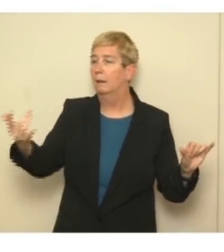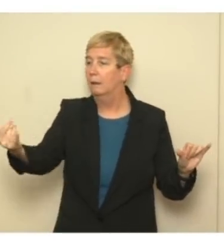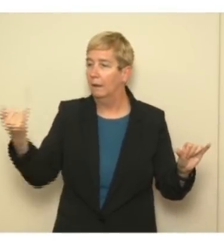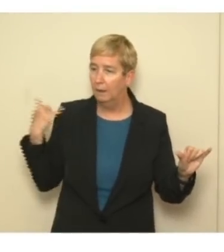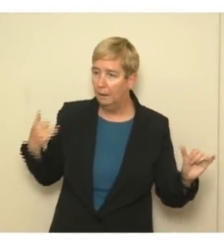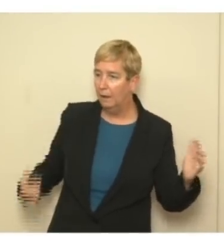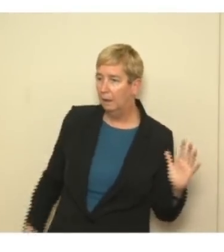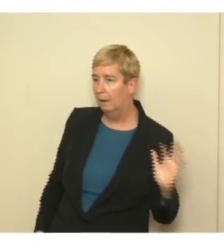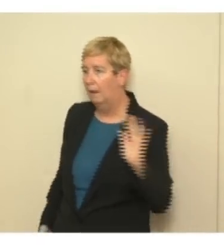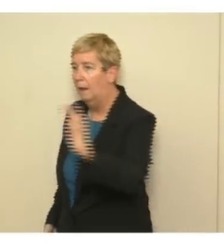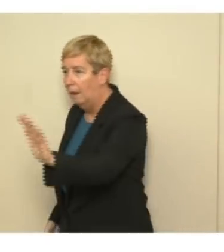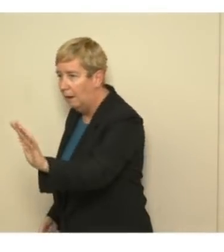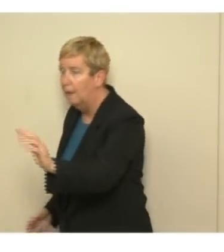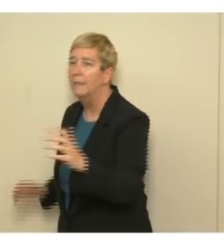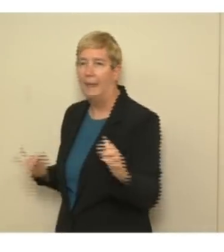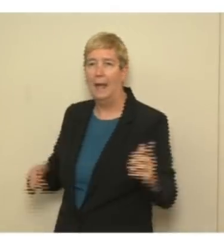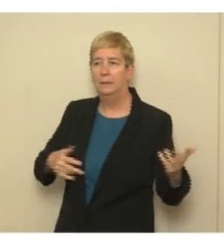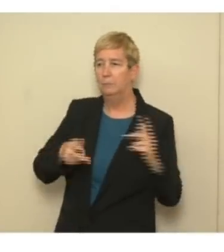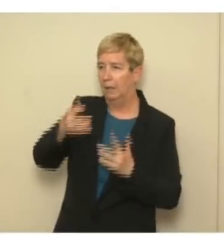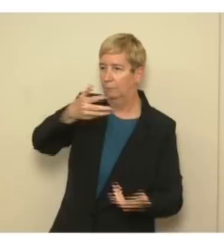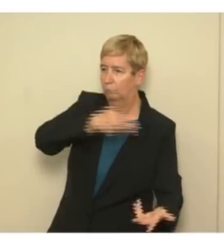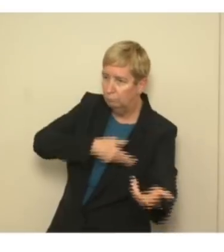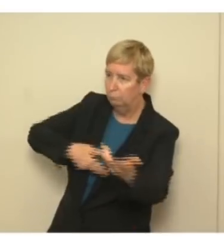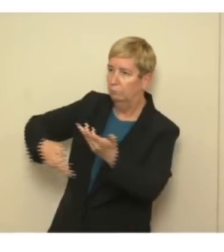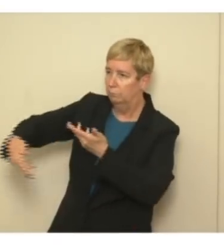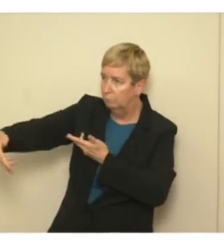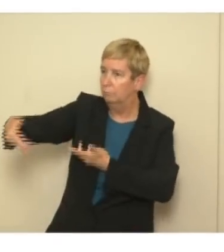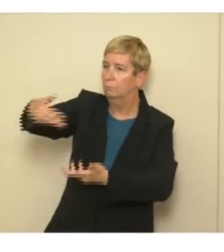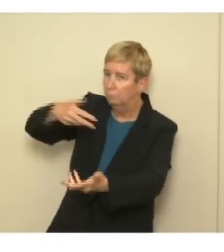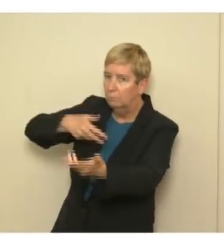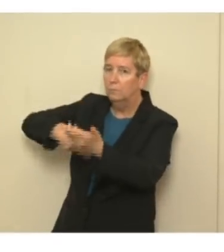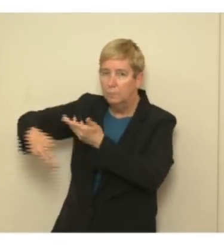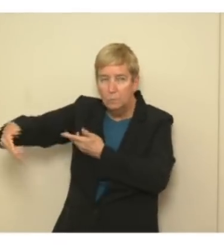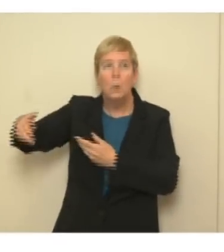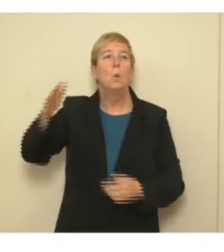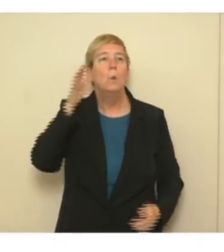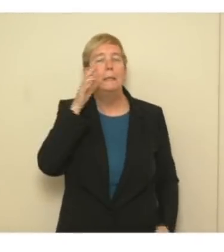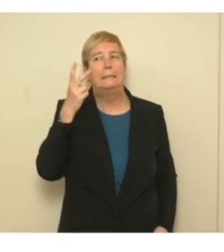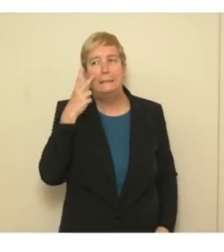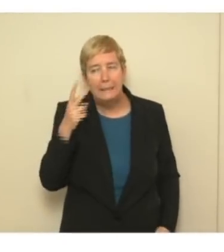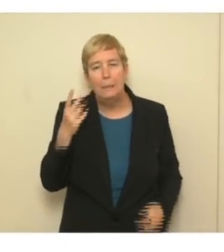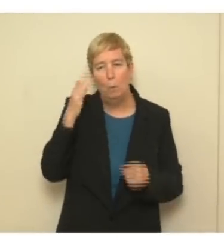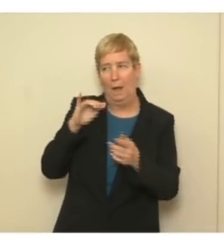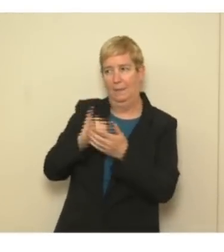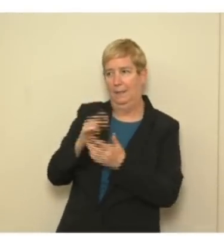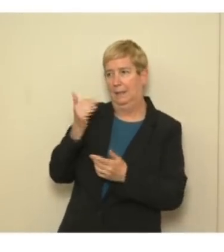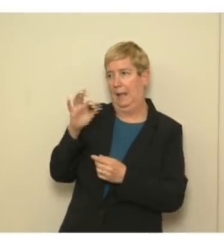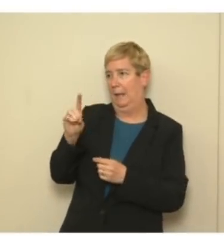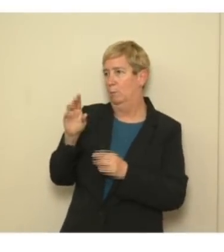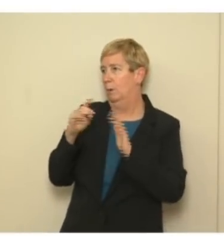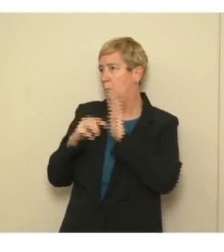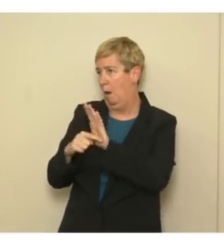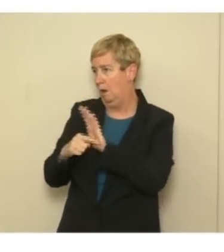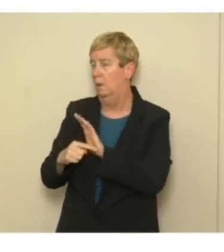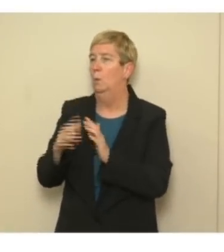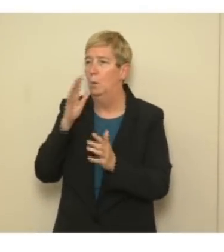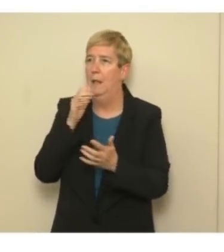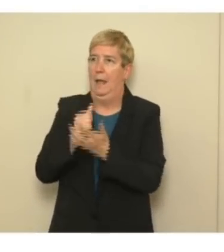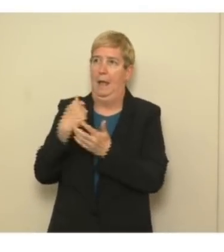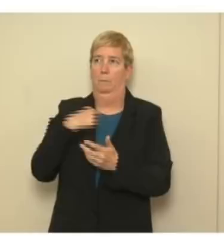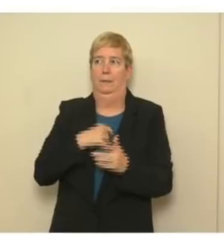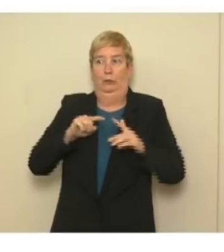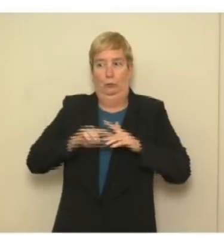I think when you look and see the impact that that'll have, there's a couple reasons why this hybrid model is a good way to start off the school